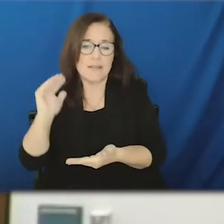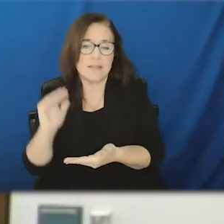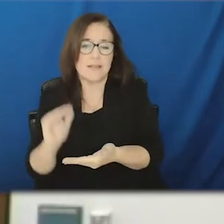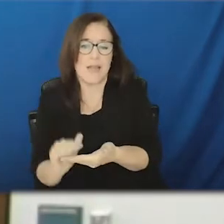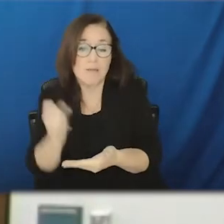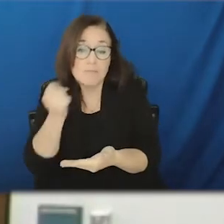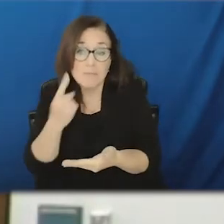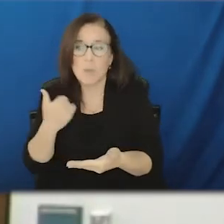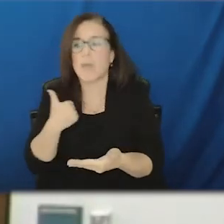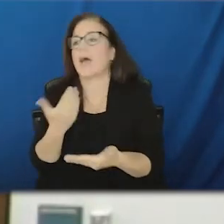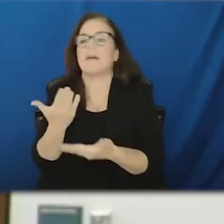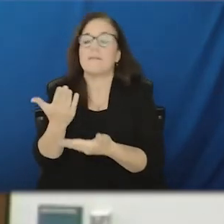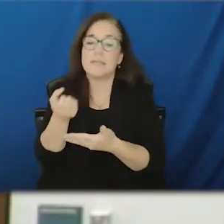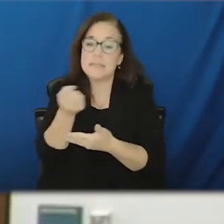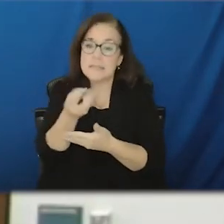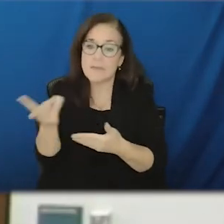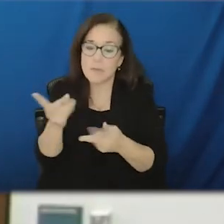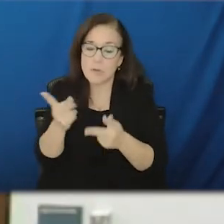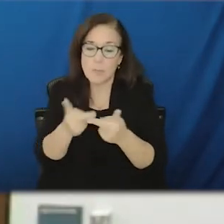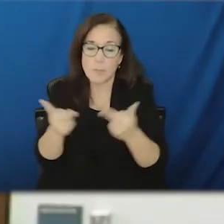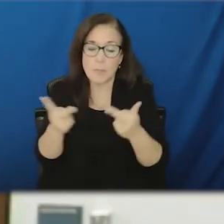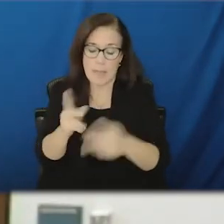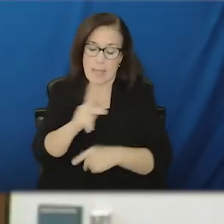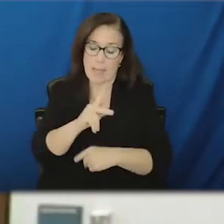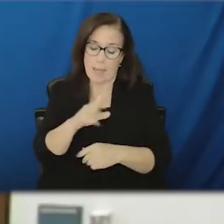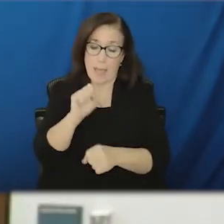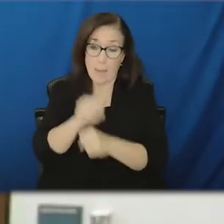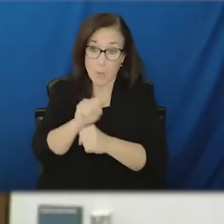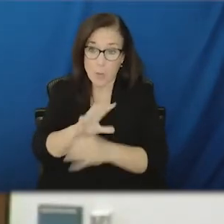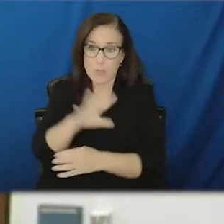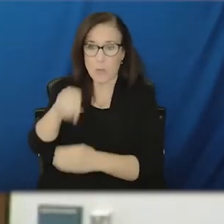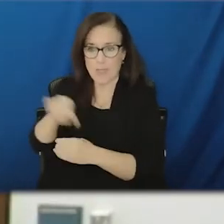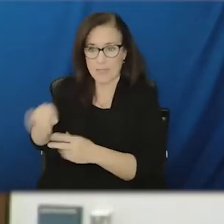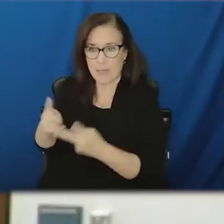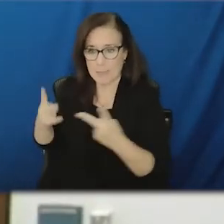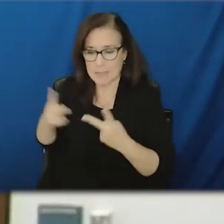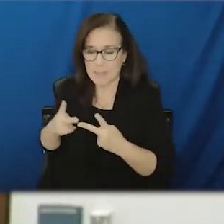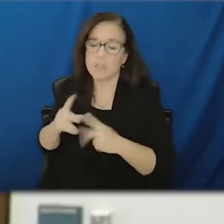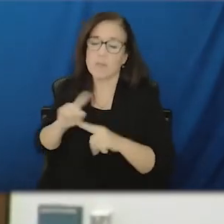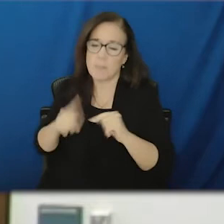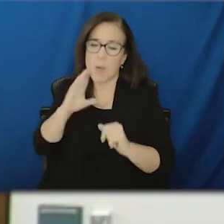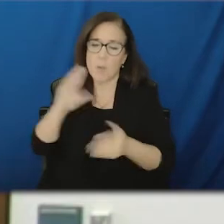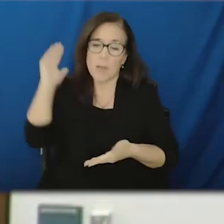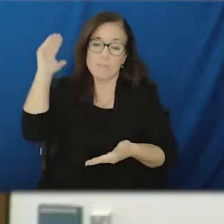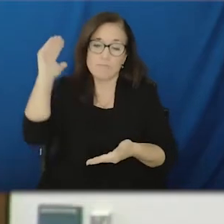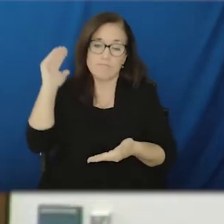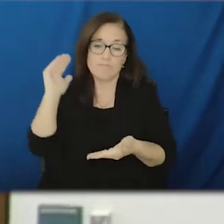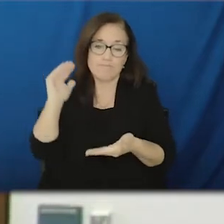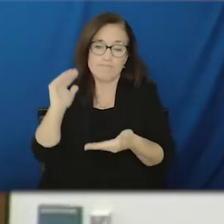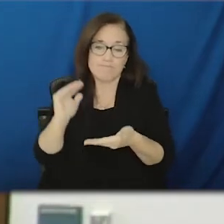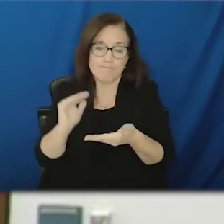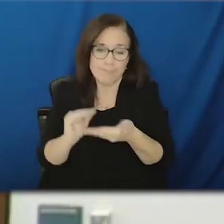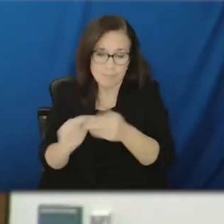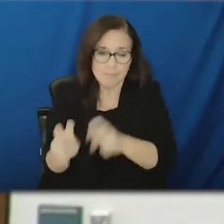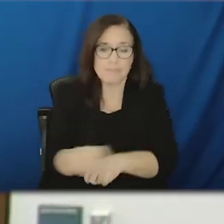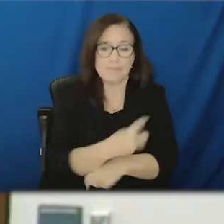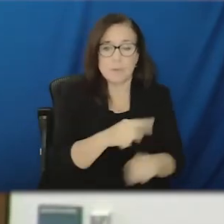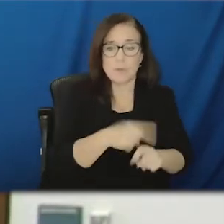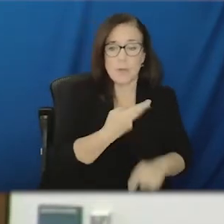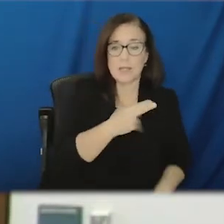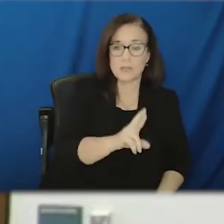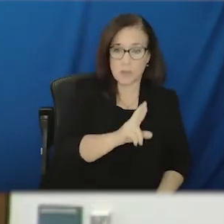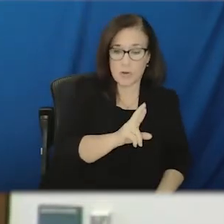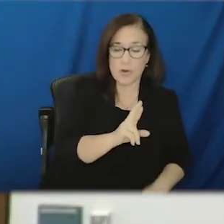currently. Sure. And so we'll phase that out over time. But yes, eventually that'll all be housed in HR with the collaboration with special education to hire